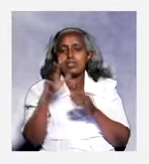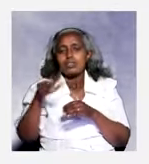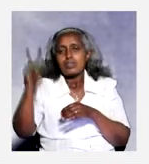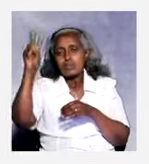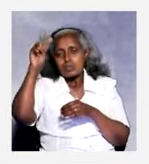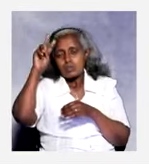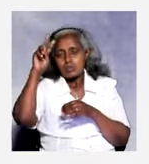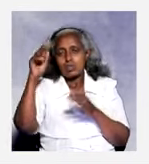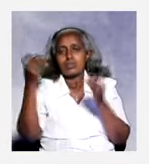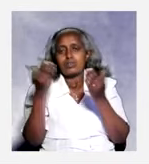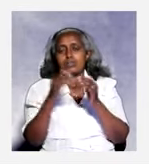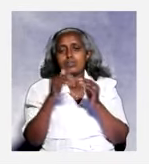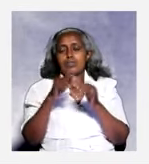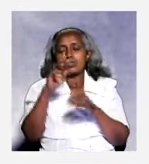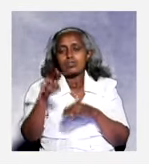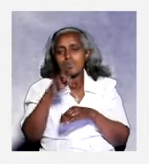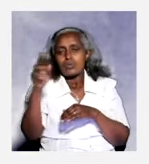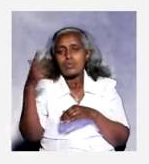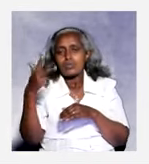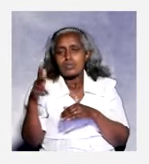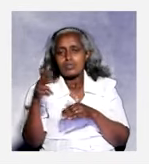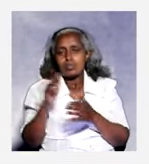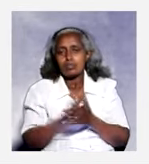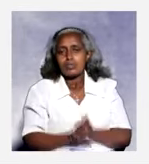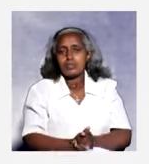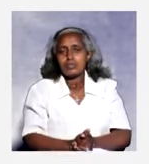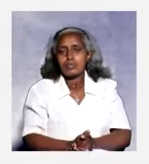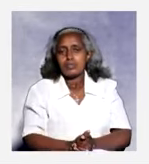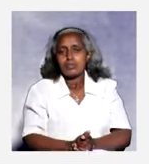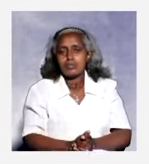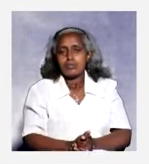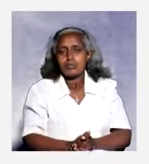3 squared, it gives us square root of 30.